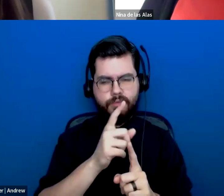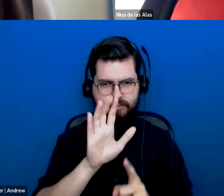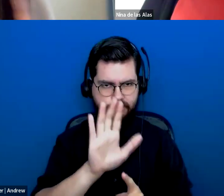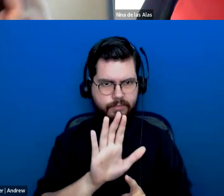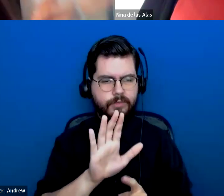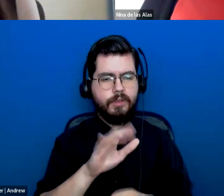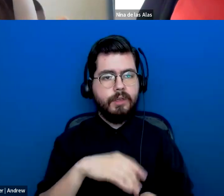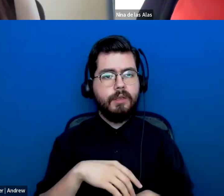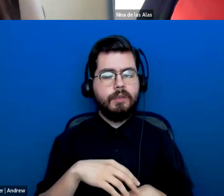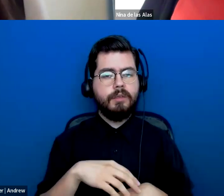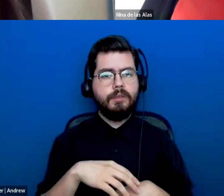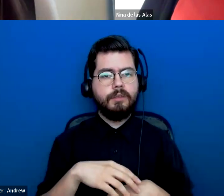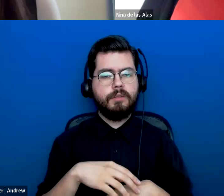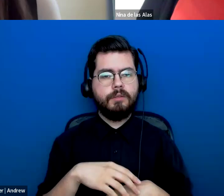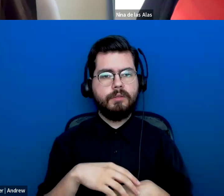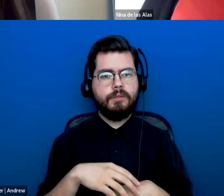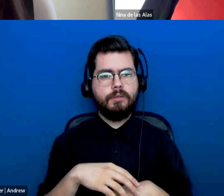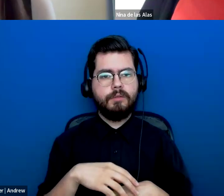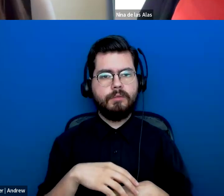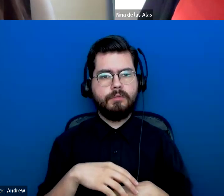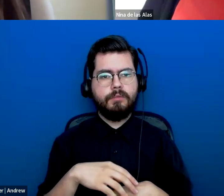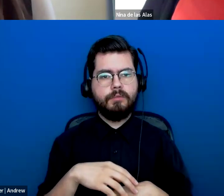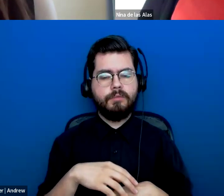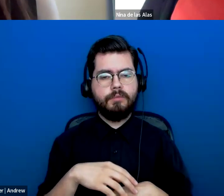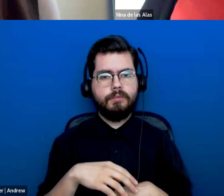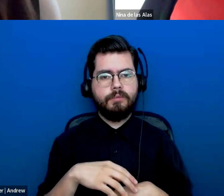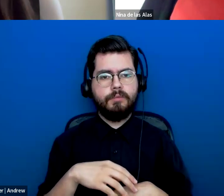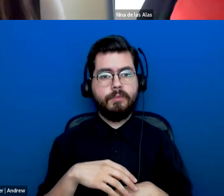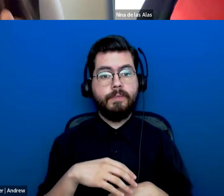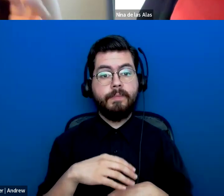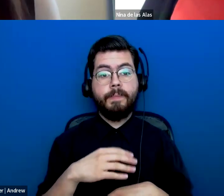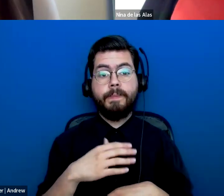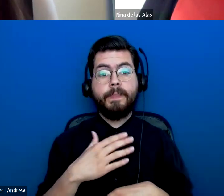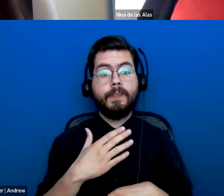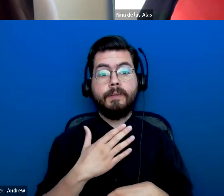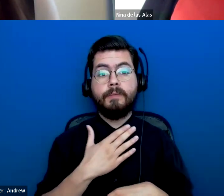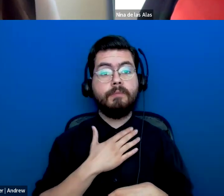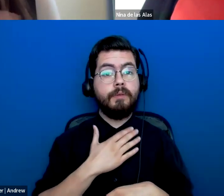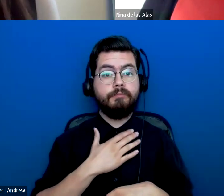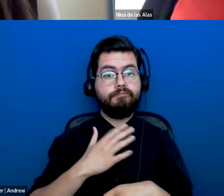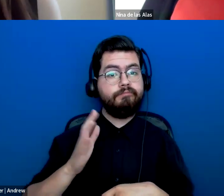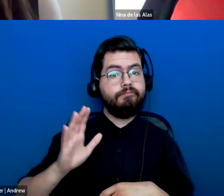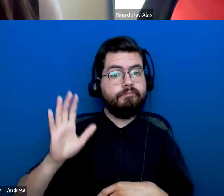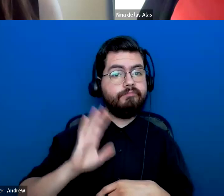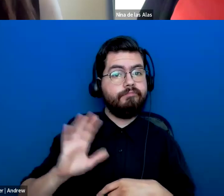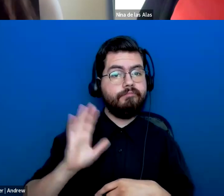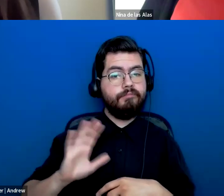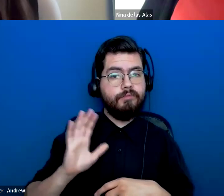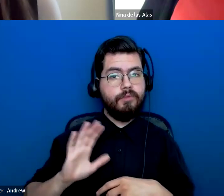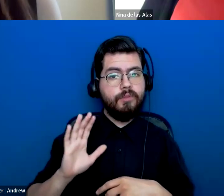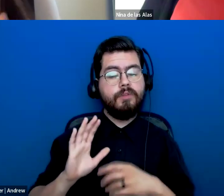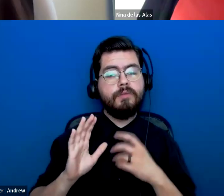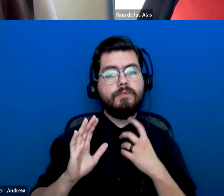found in my study to reduce imposter syndrome. In my earlier qualitative work to examine the